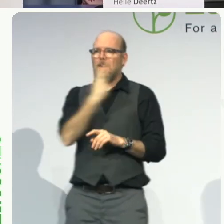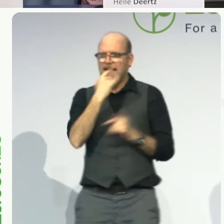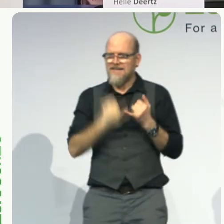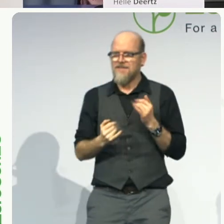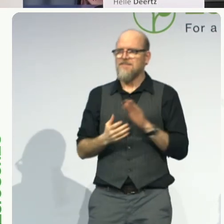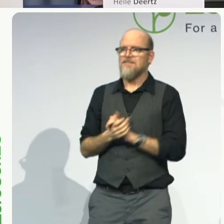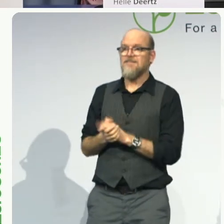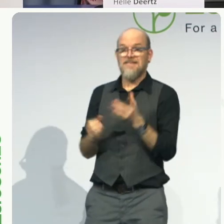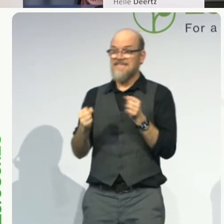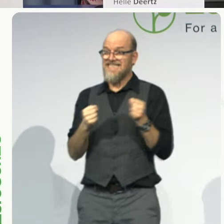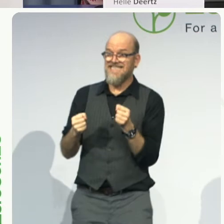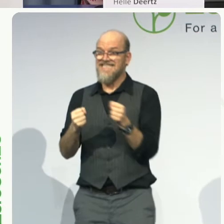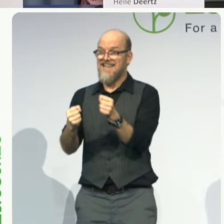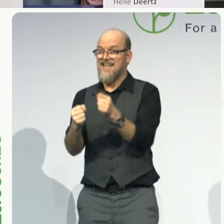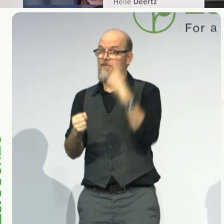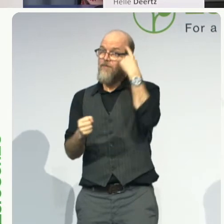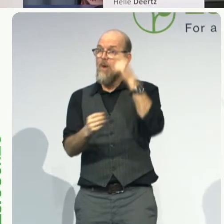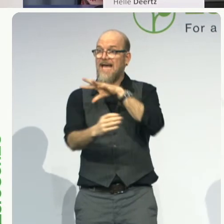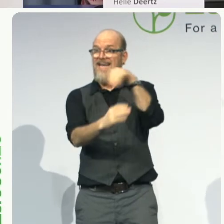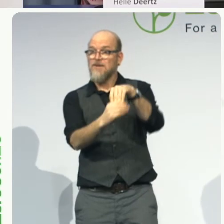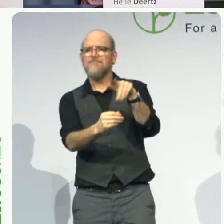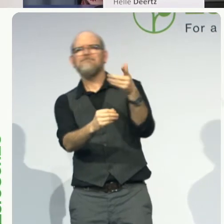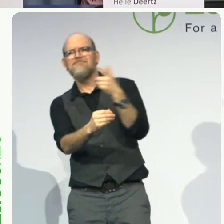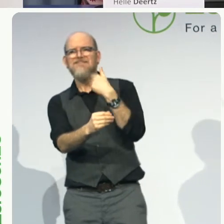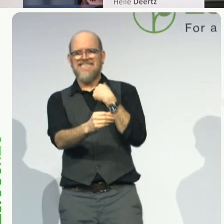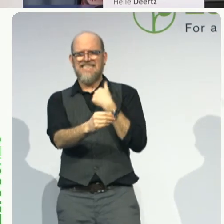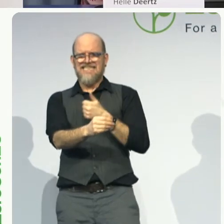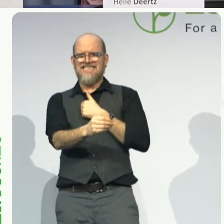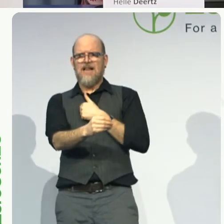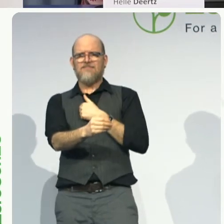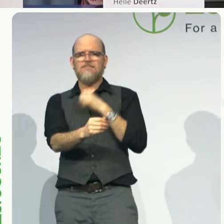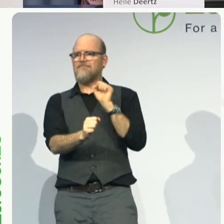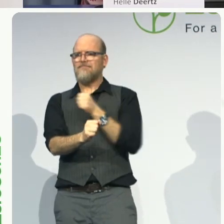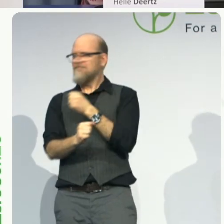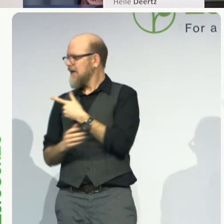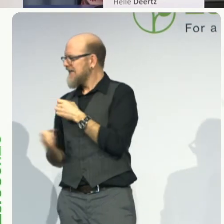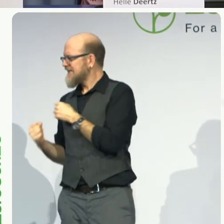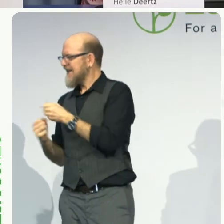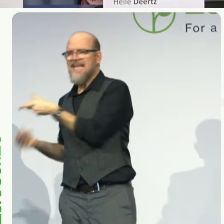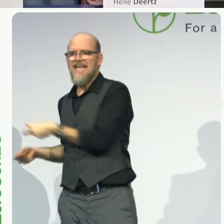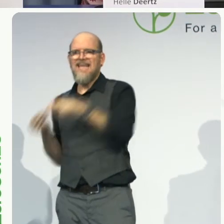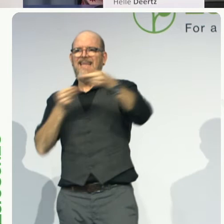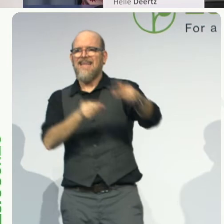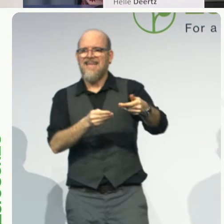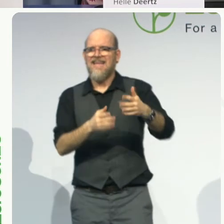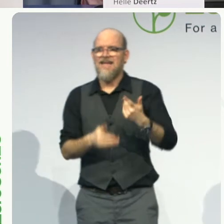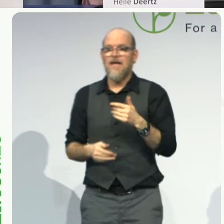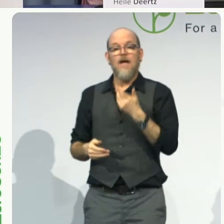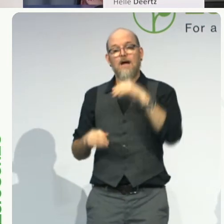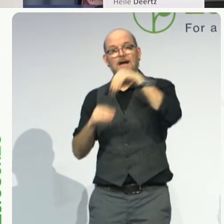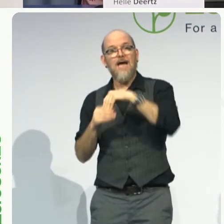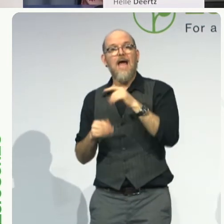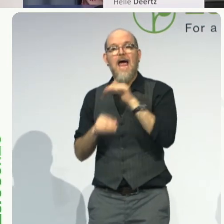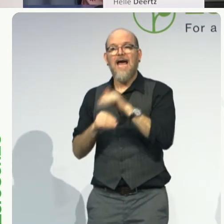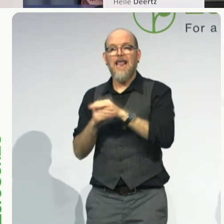disabilities. Unfortunately, I couldn't bring it because it isn't published in English until now. But if